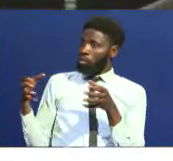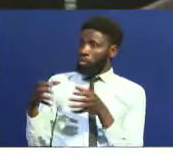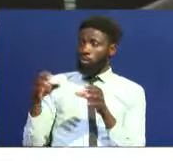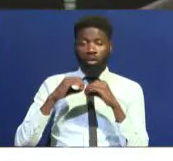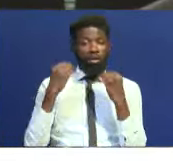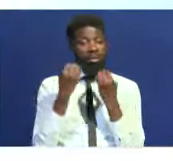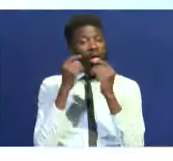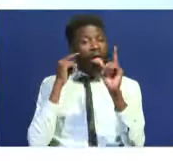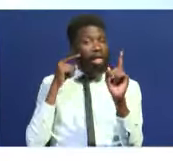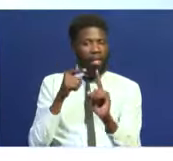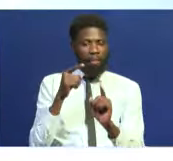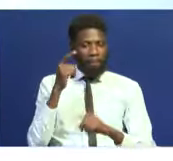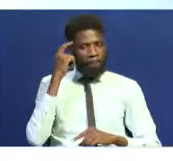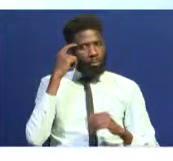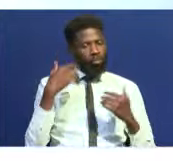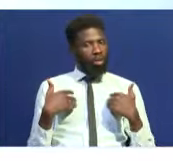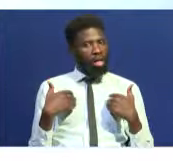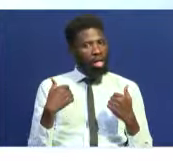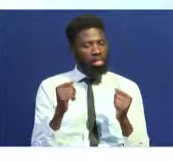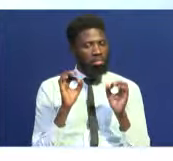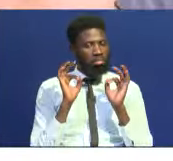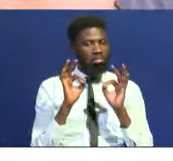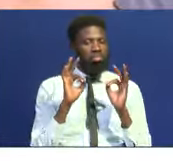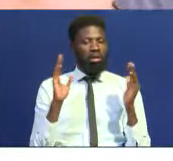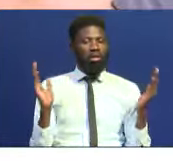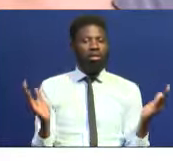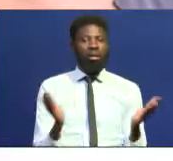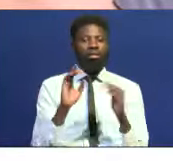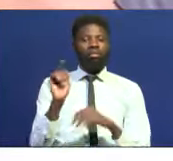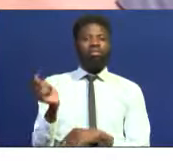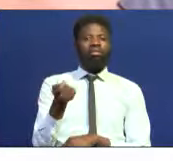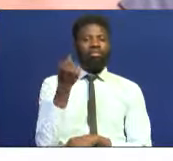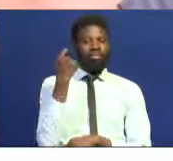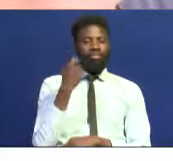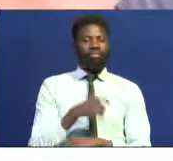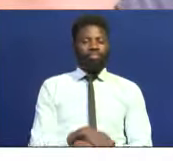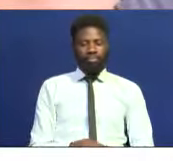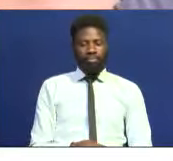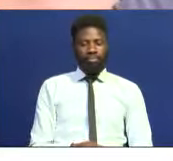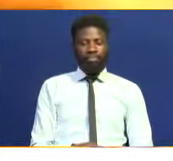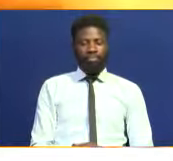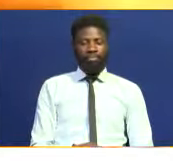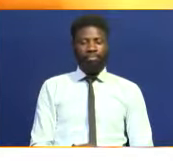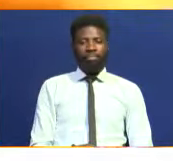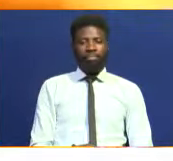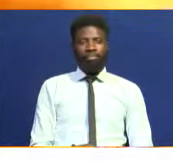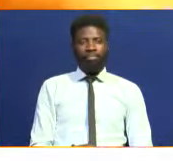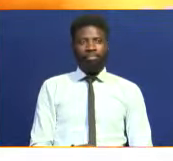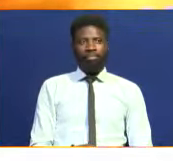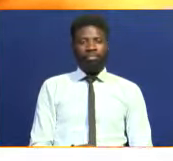promoting mental health awareness and accessibility in Kenya. Tilio Marco for Sunday Express.